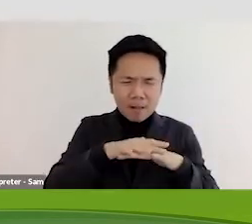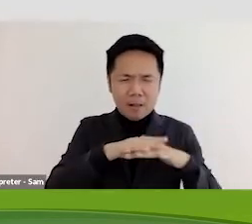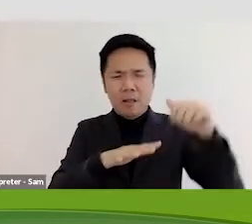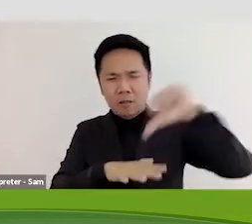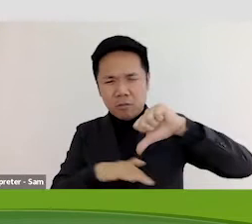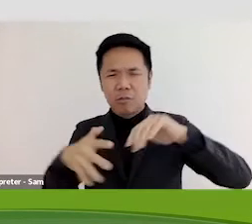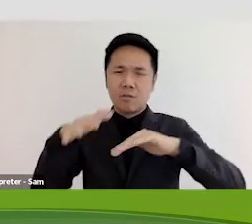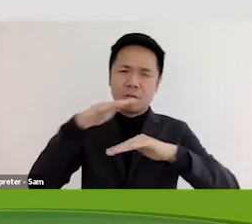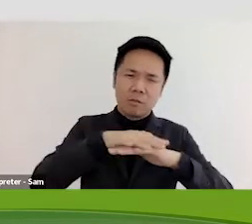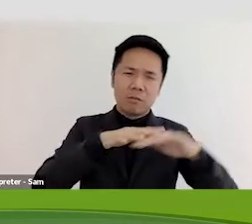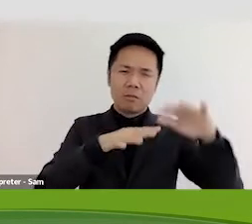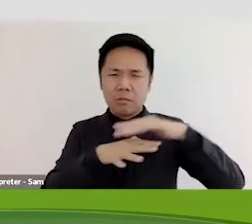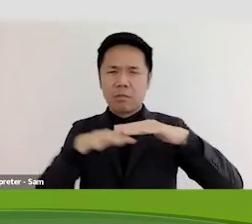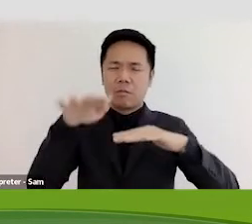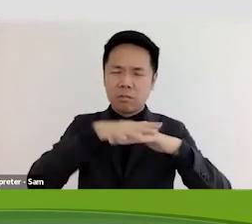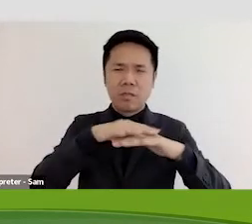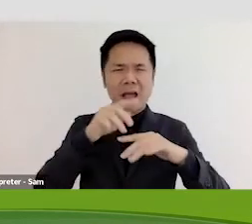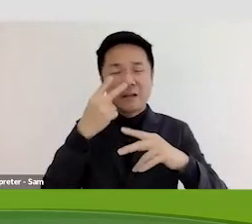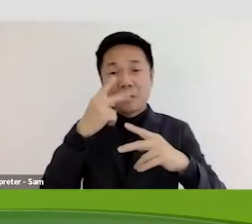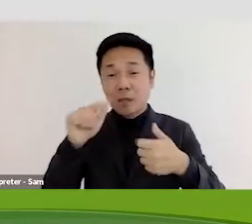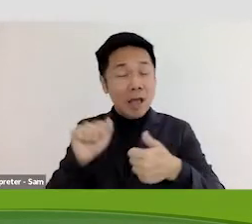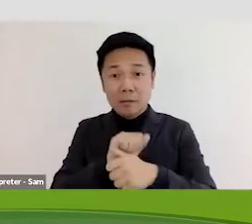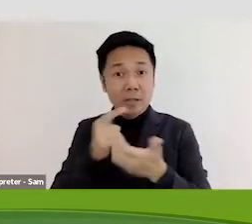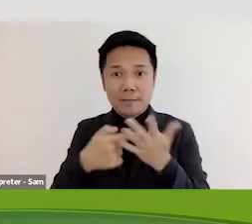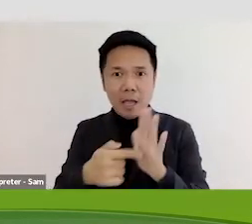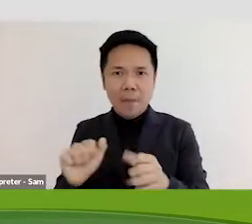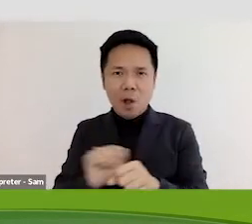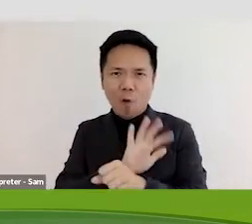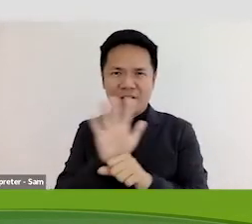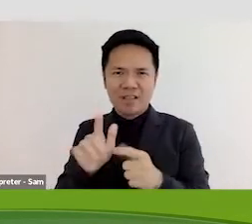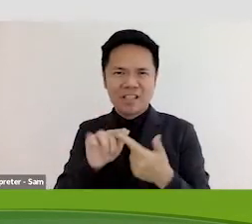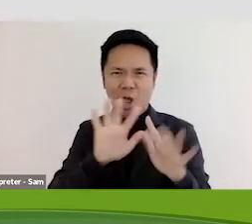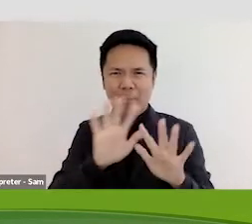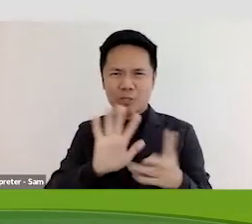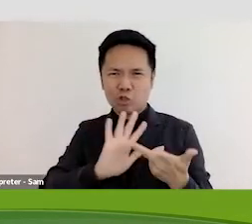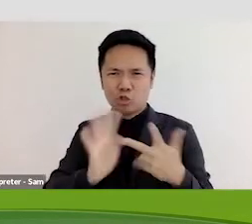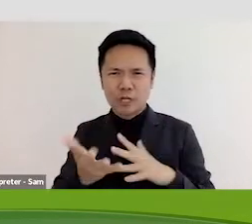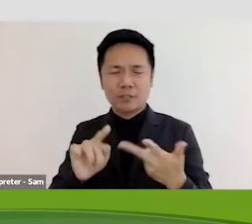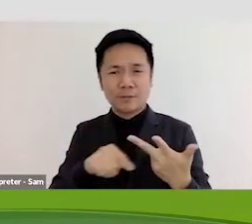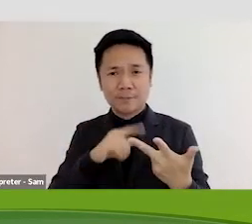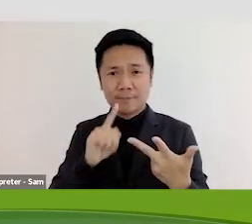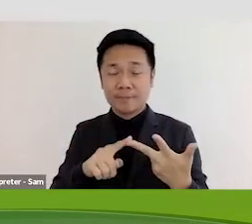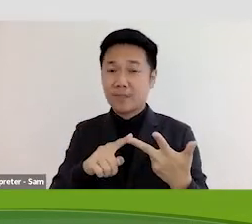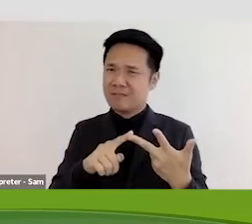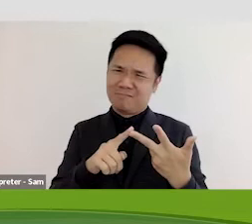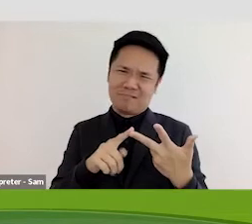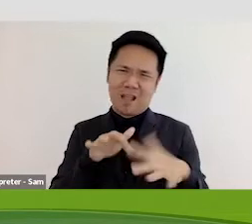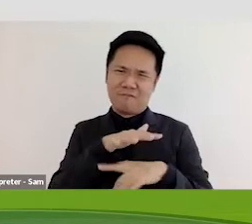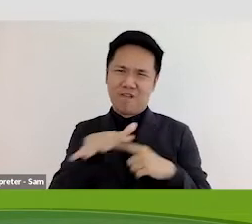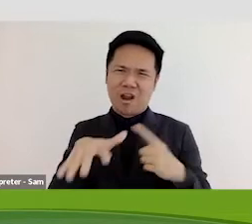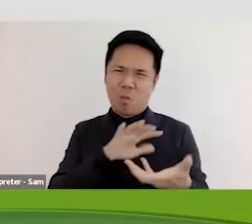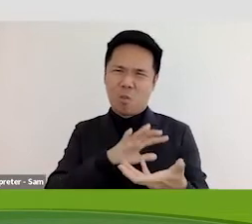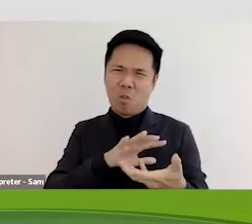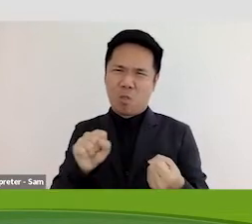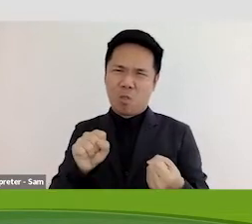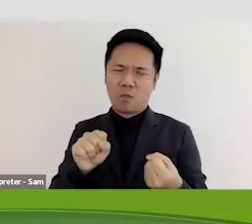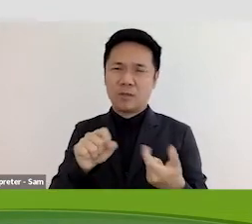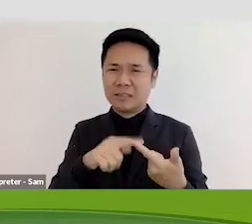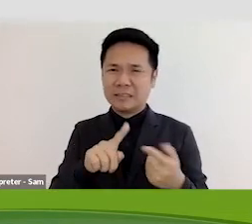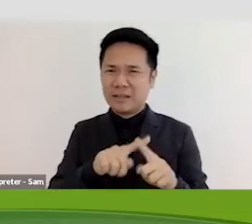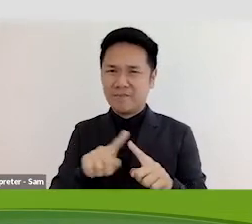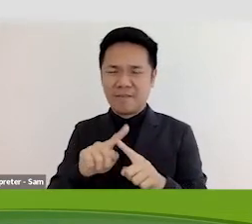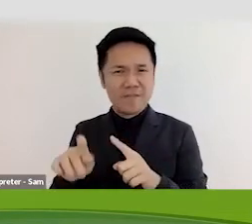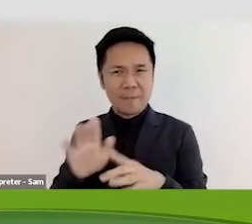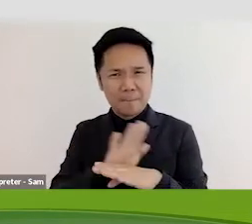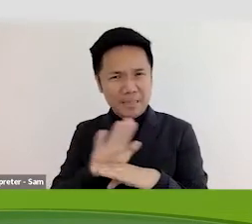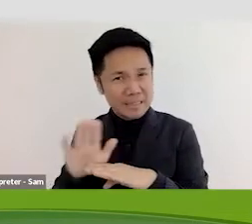COVID-19 pandemic, climate change, disaster, environmental degradation on critical sectors. And